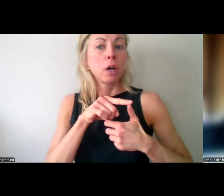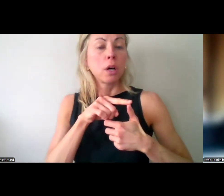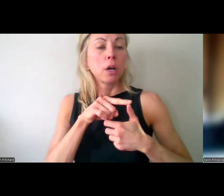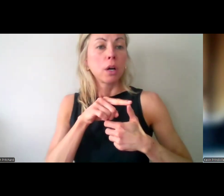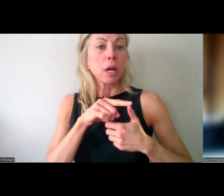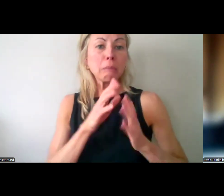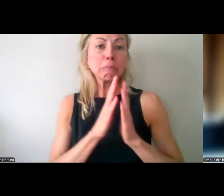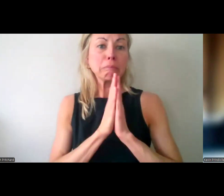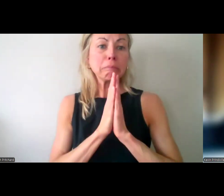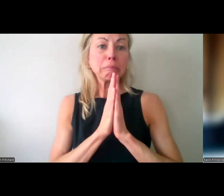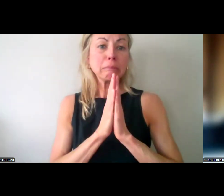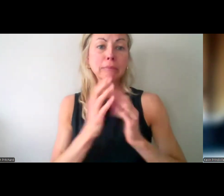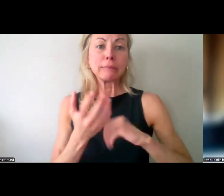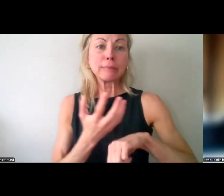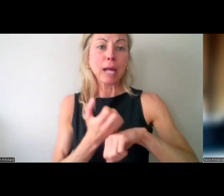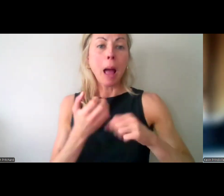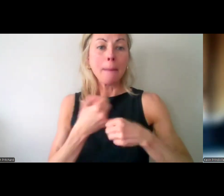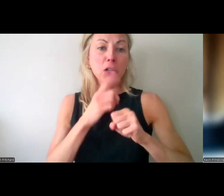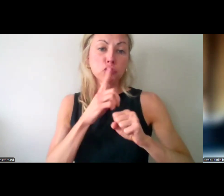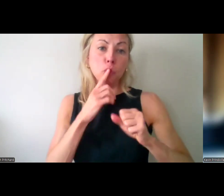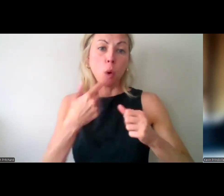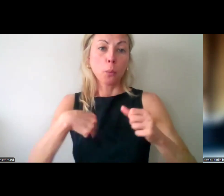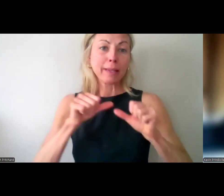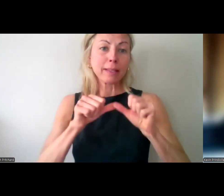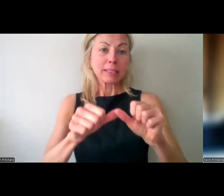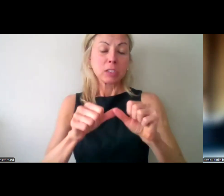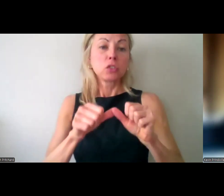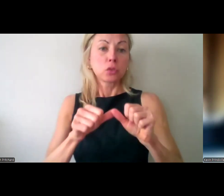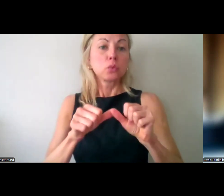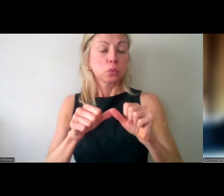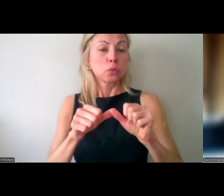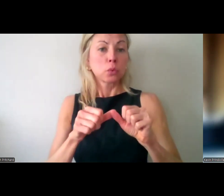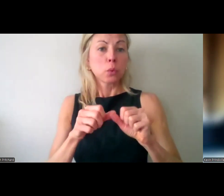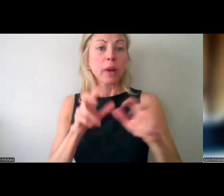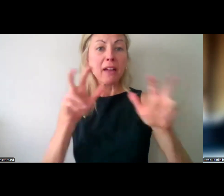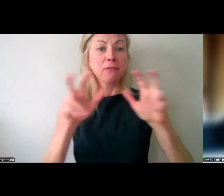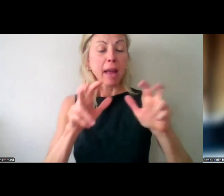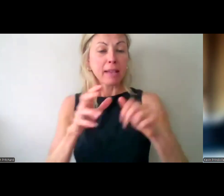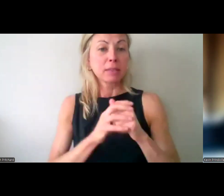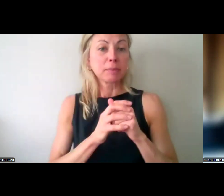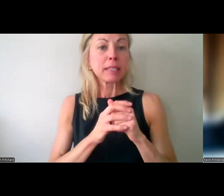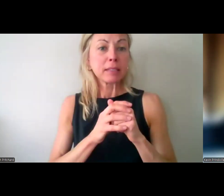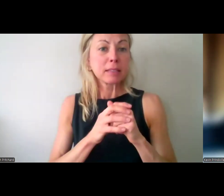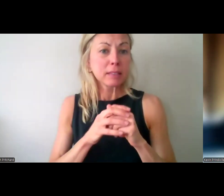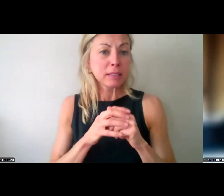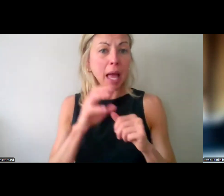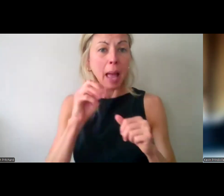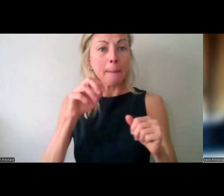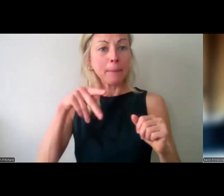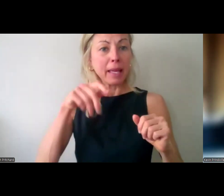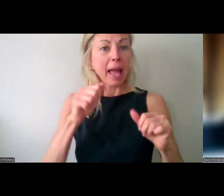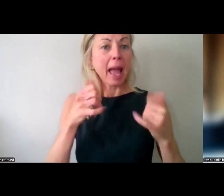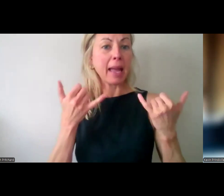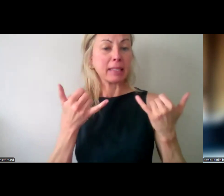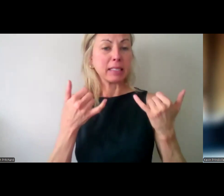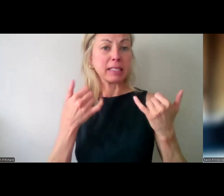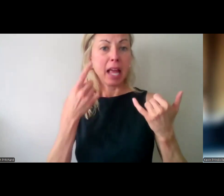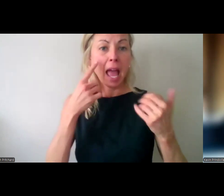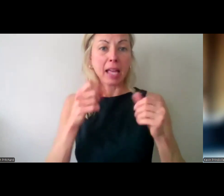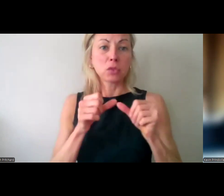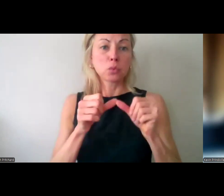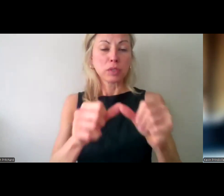plea to make sure that we continue to maintain the investments in the MPA to date that have moved the state forward so far and have